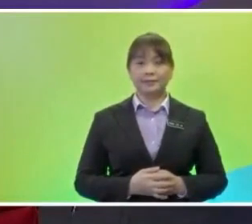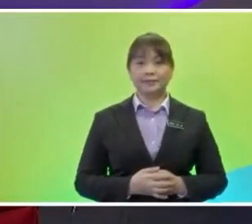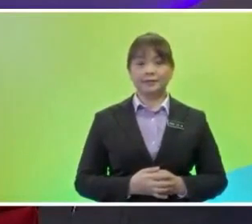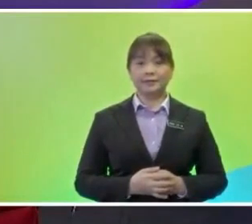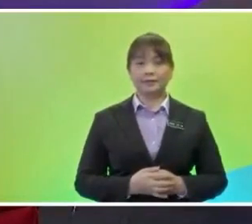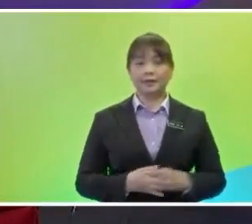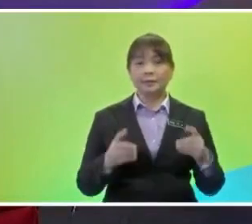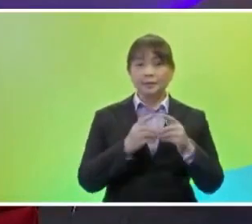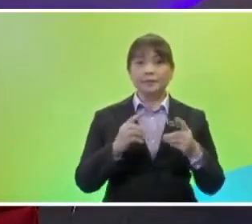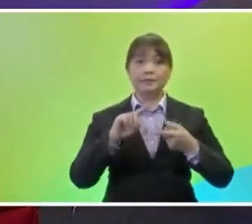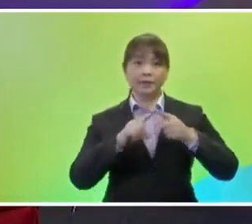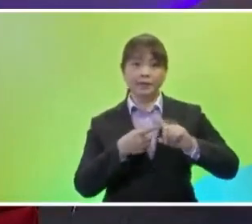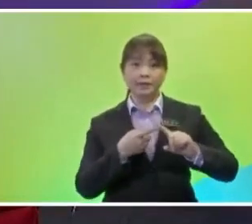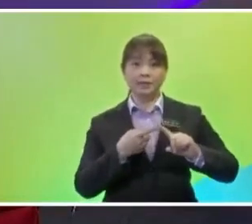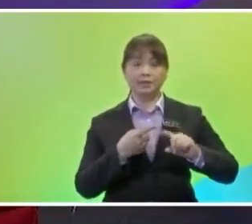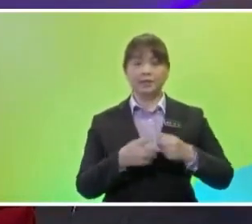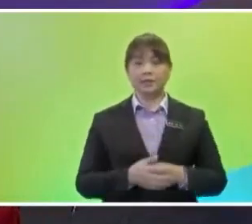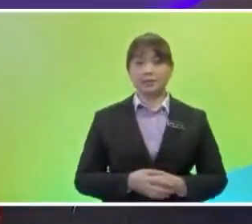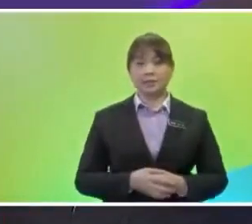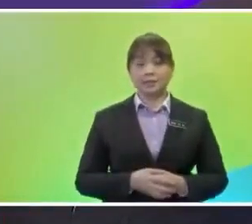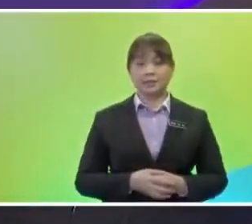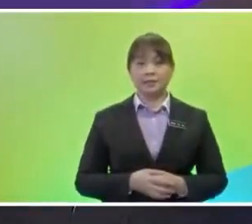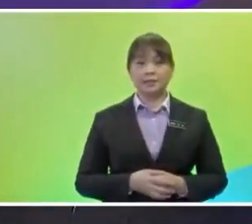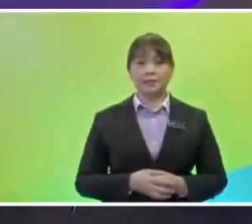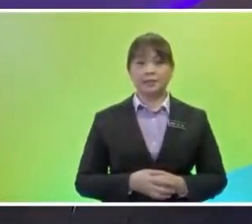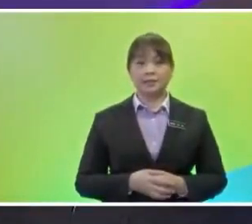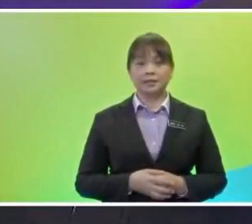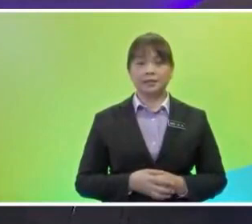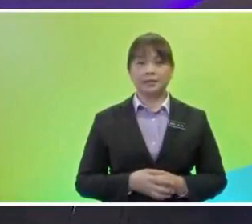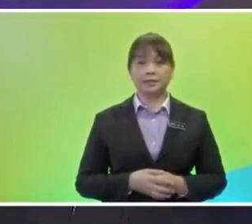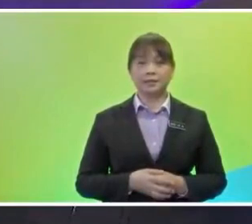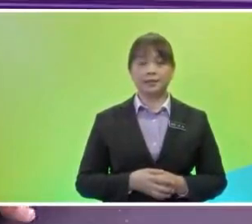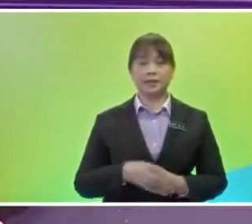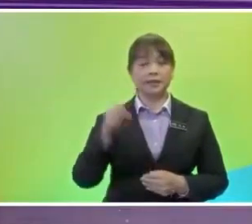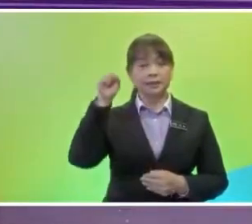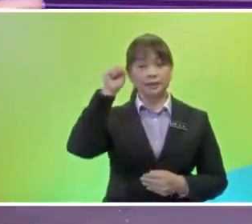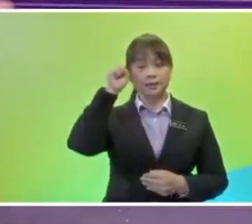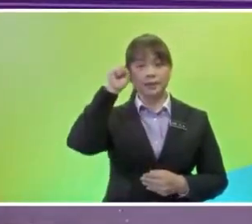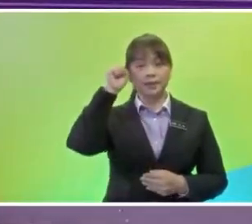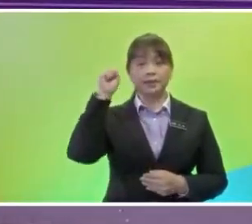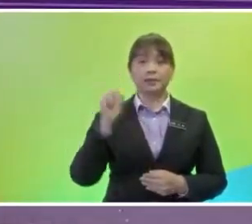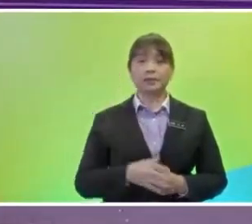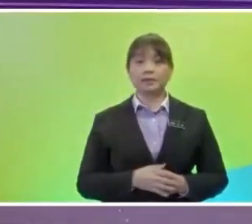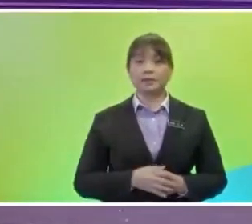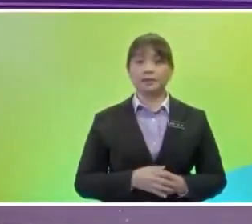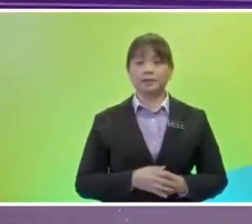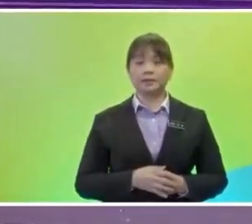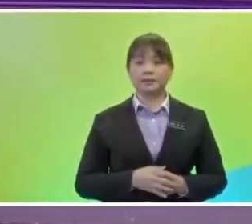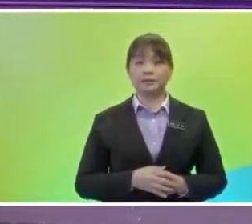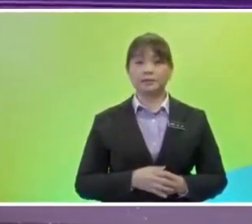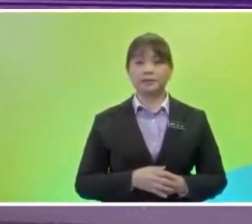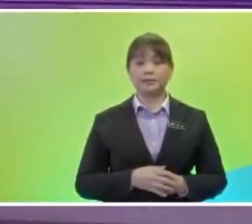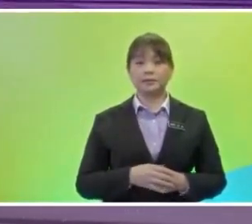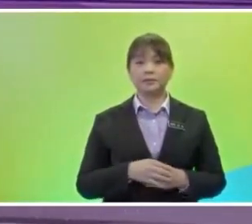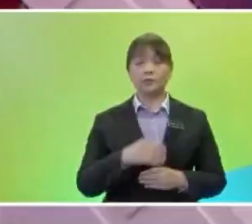Ms. Zakiah? Oh, hi. Is that you? Yeah. Hi, Chafika. Oh. Hi, Ms. Zakiah. Well, I'm going on a business trip, but what are you